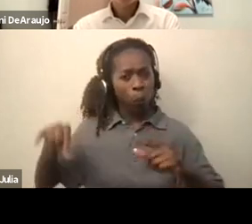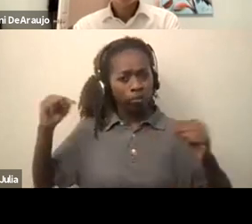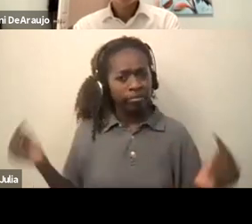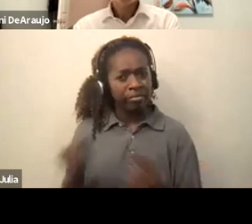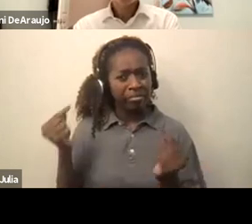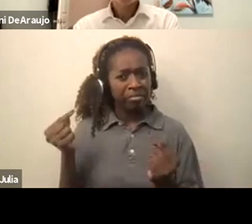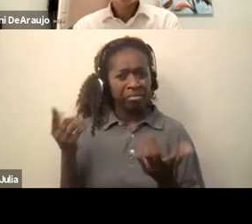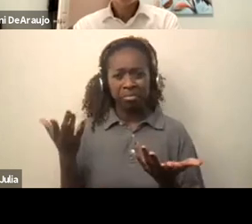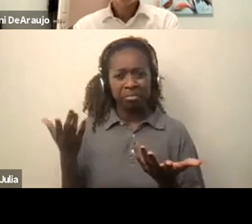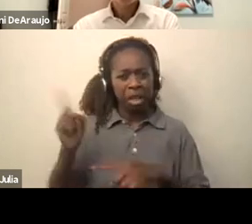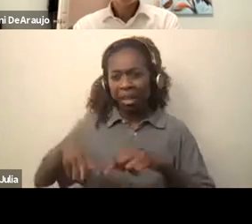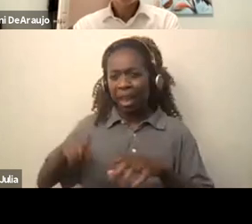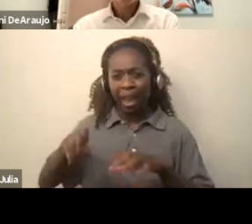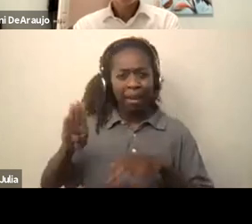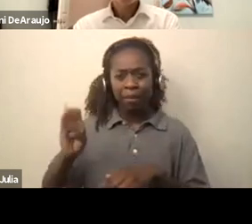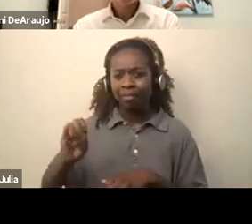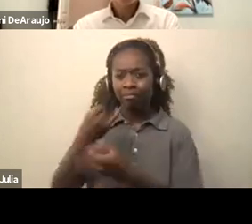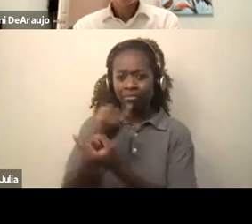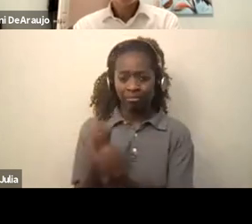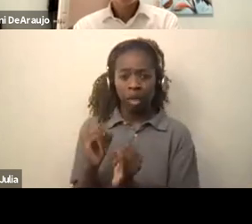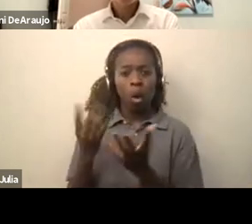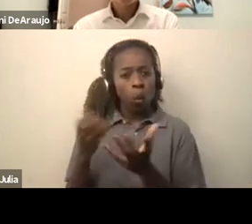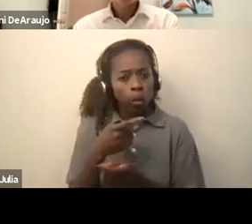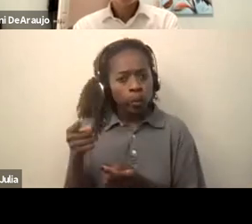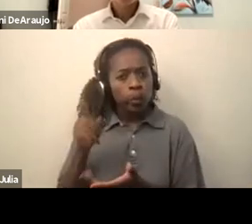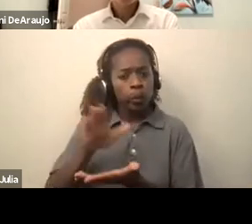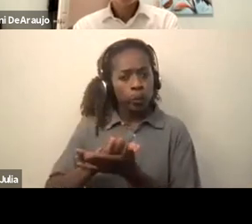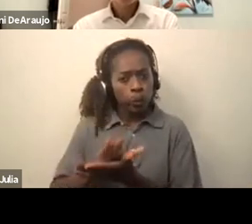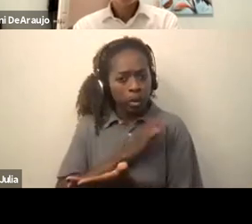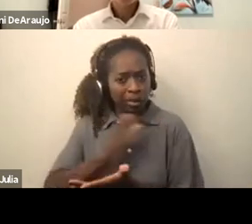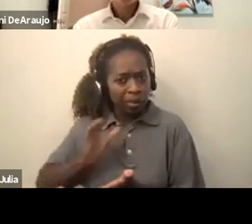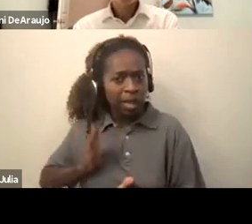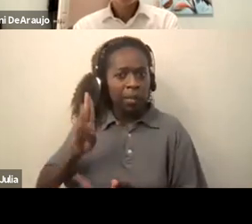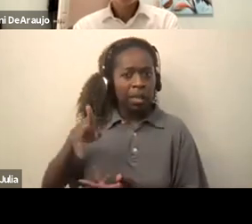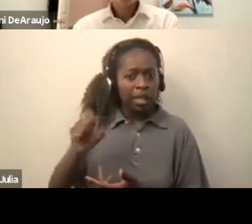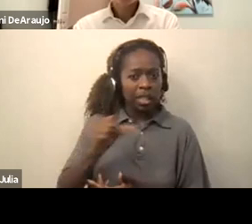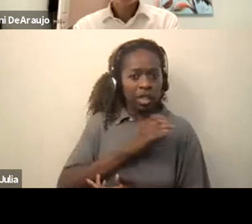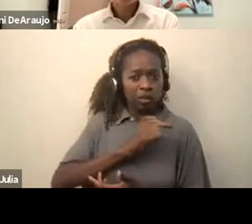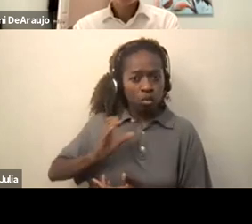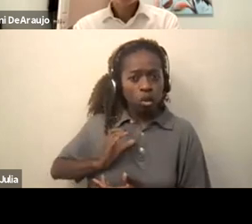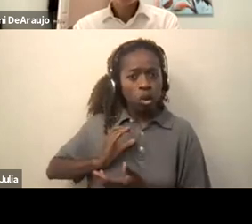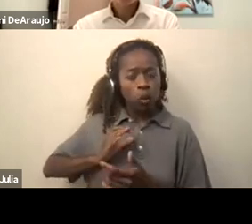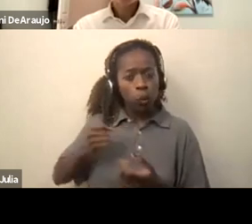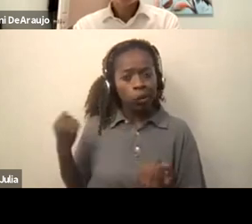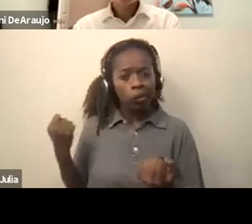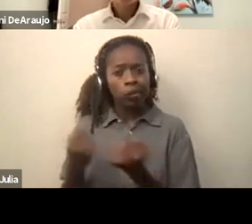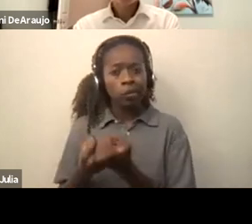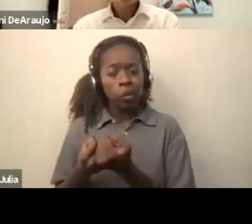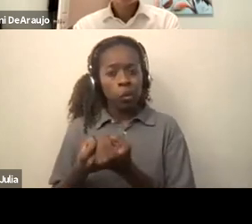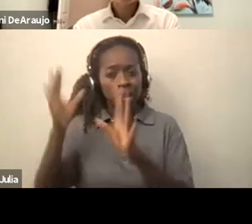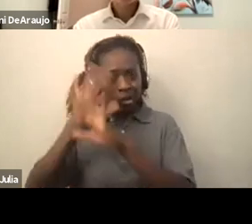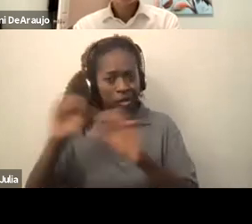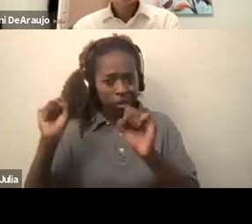autonomous i would ask that the school committee and bps broader community support the superintendent in stepping into the situation to protect some of the most